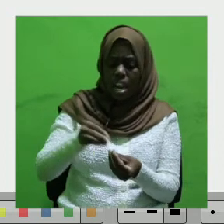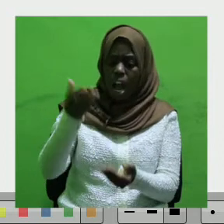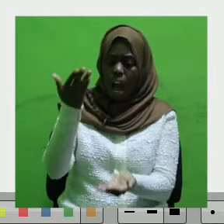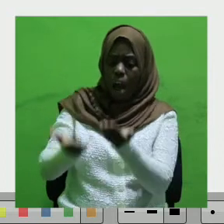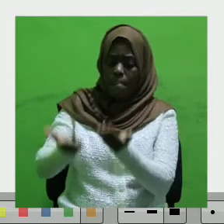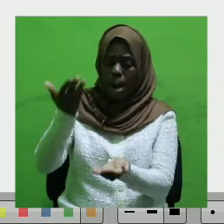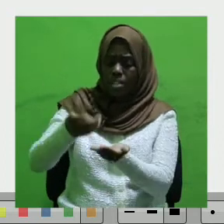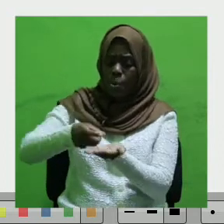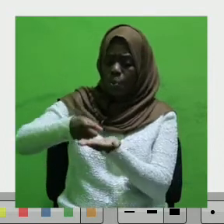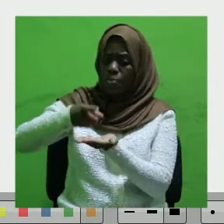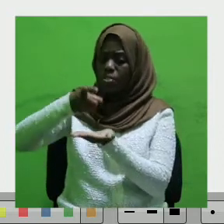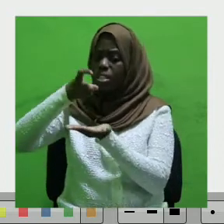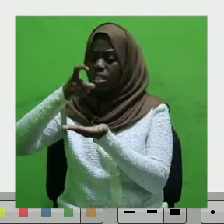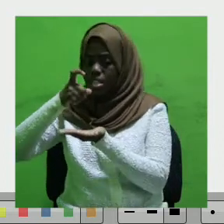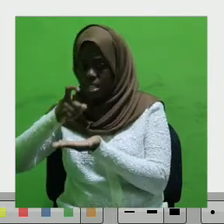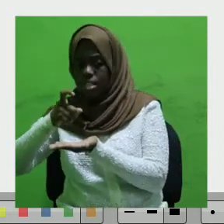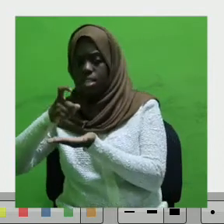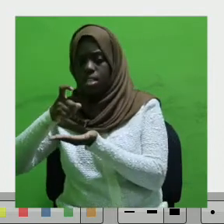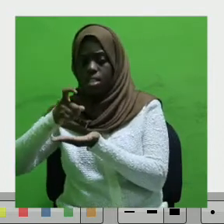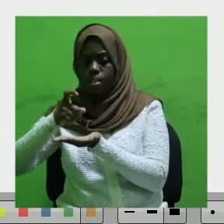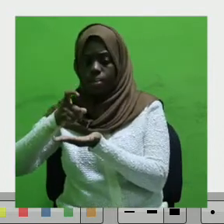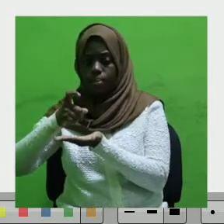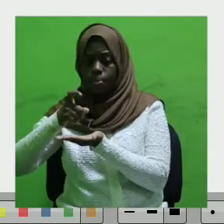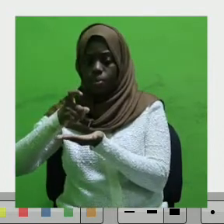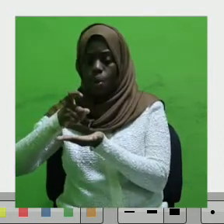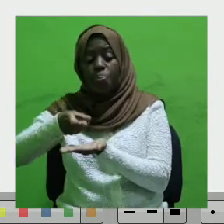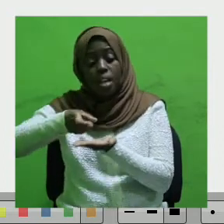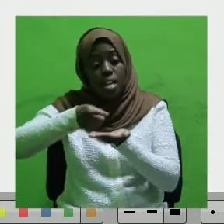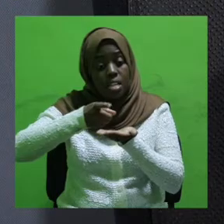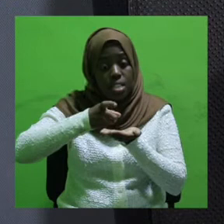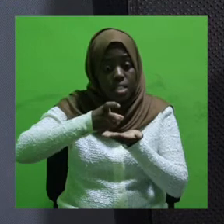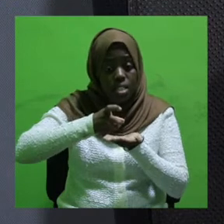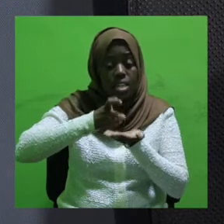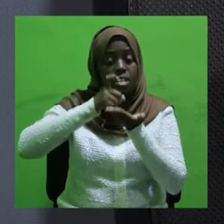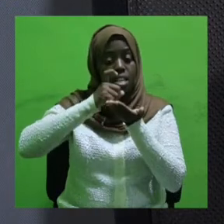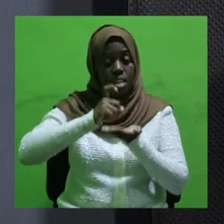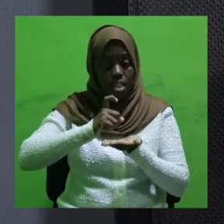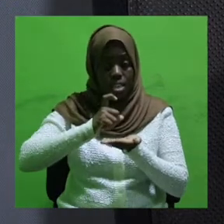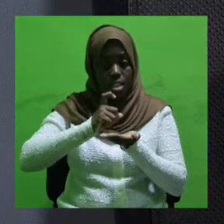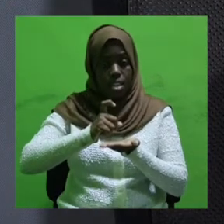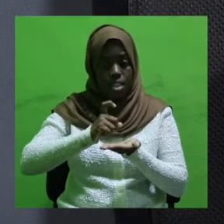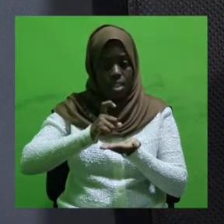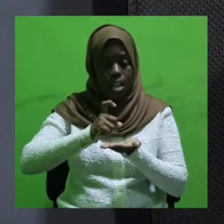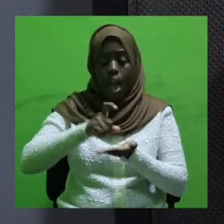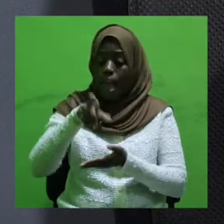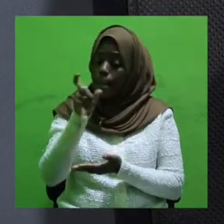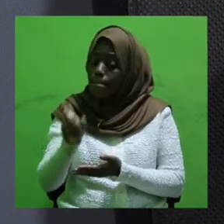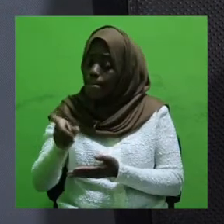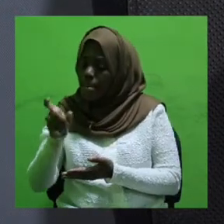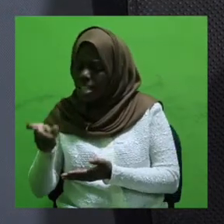tea. So in tea, in drinking these beverages, a person is stimulated, as